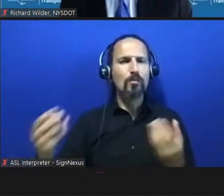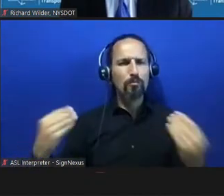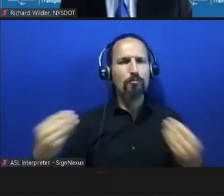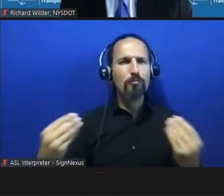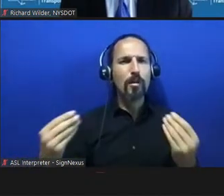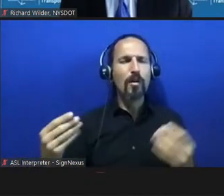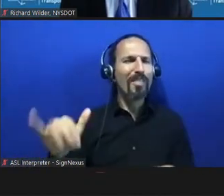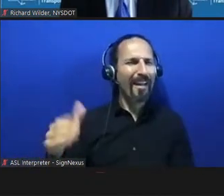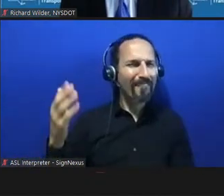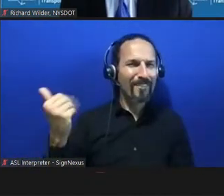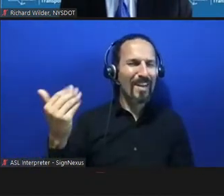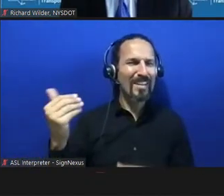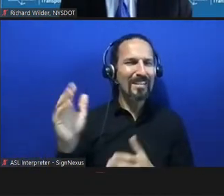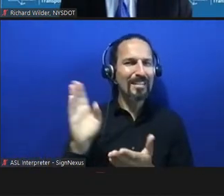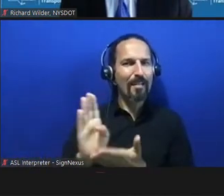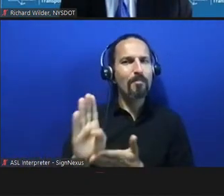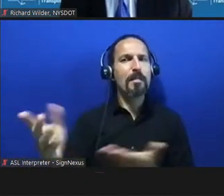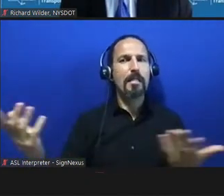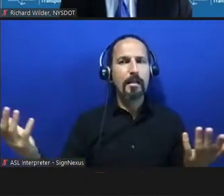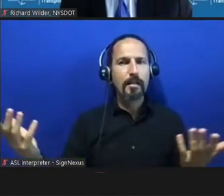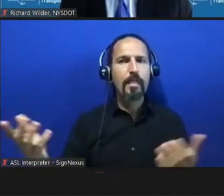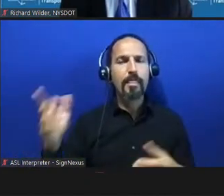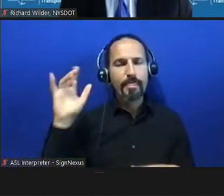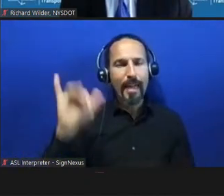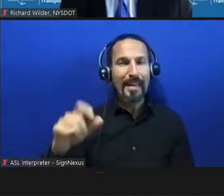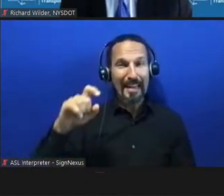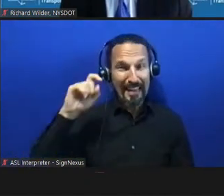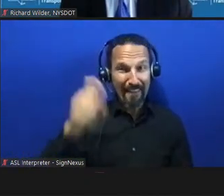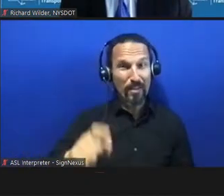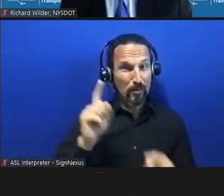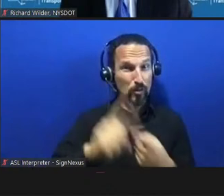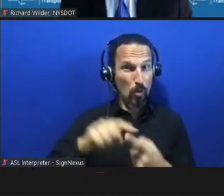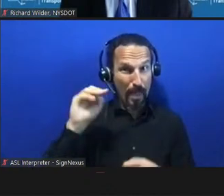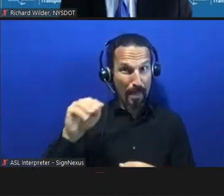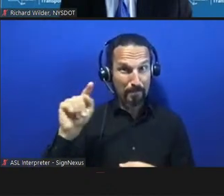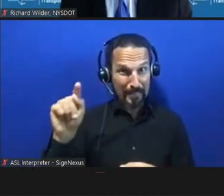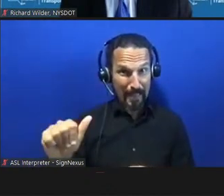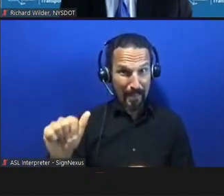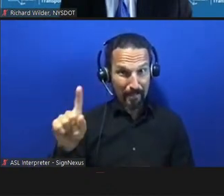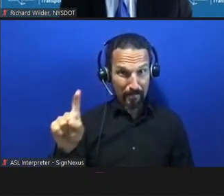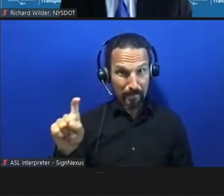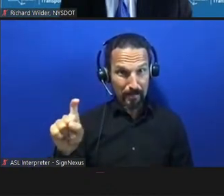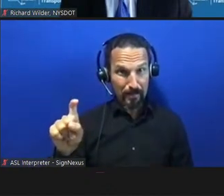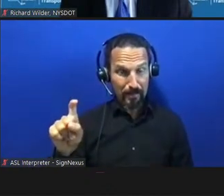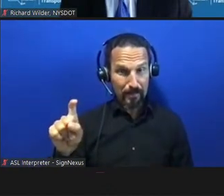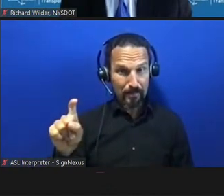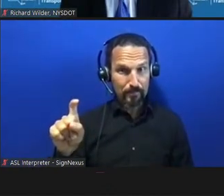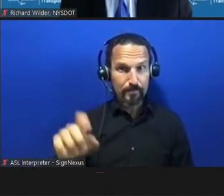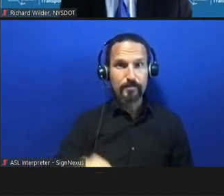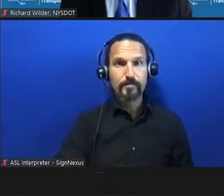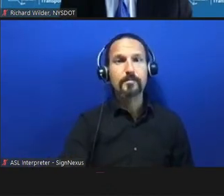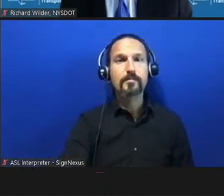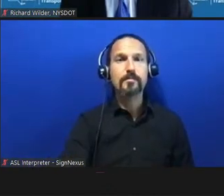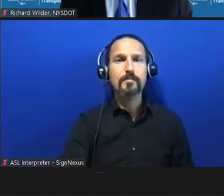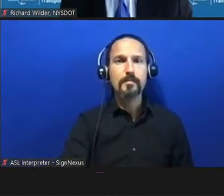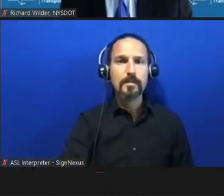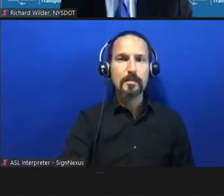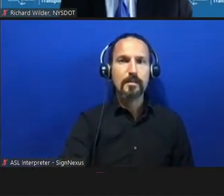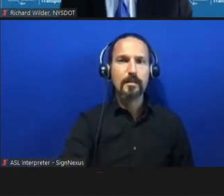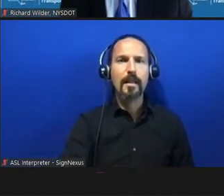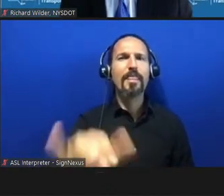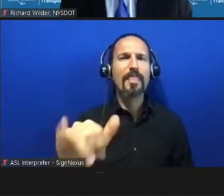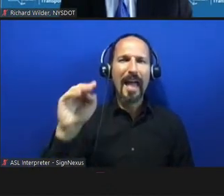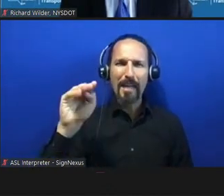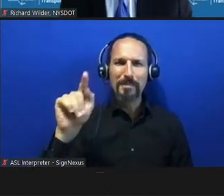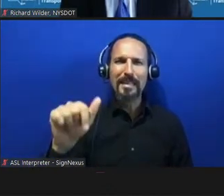to the 15 billion dollars that was given to the MTA the M the MTA needs